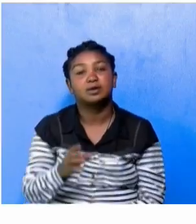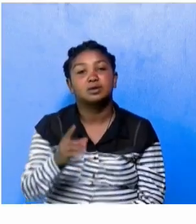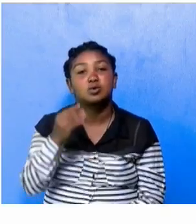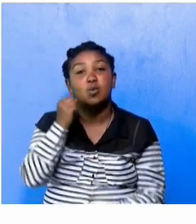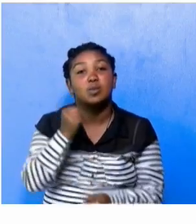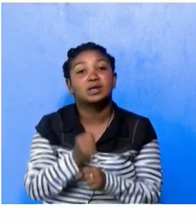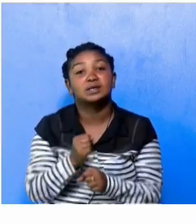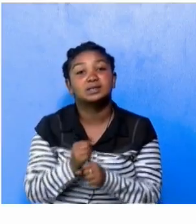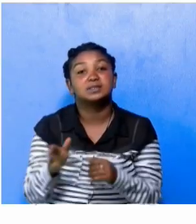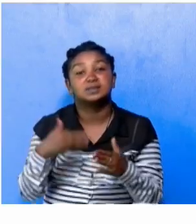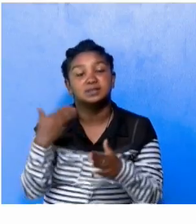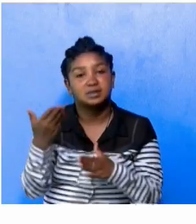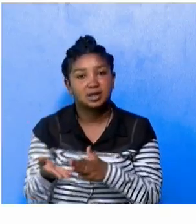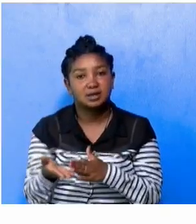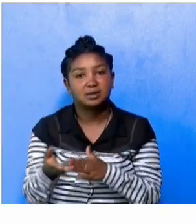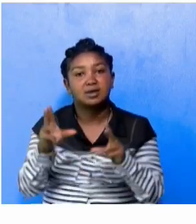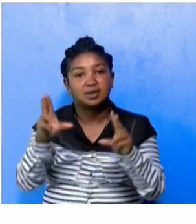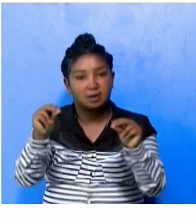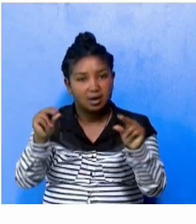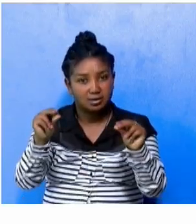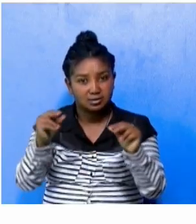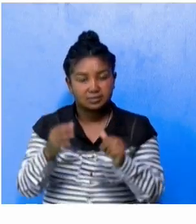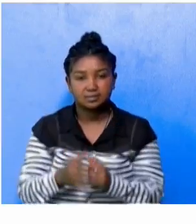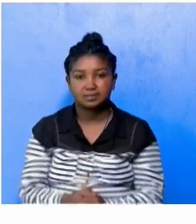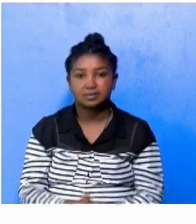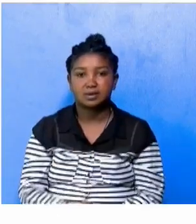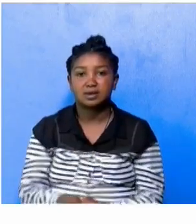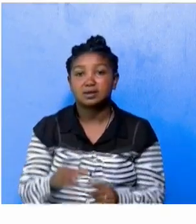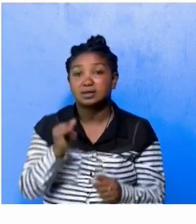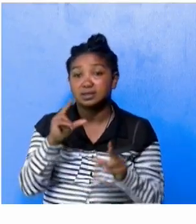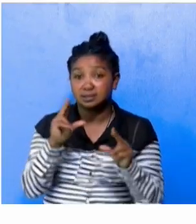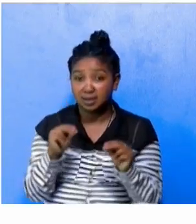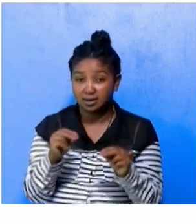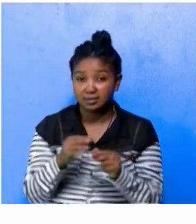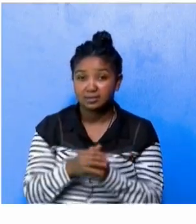is then not. Is not